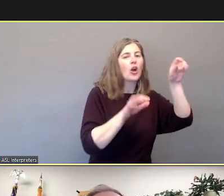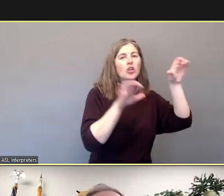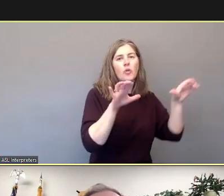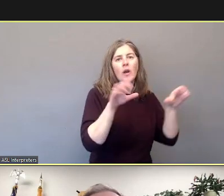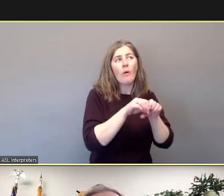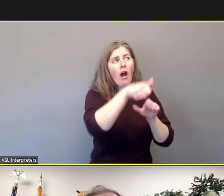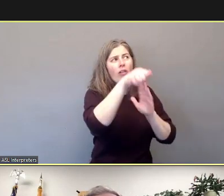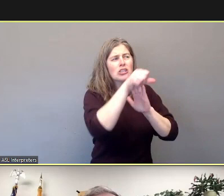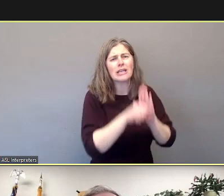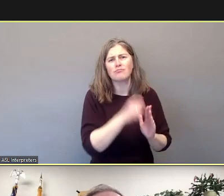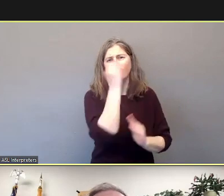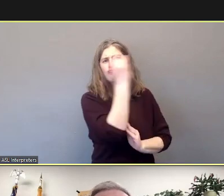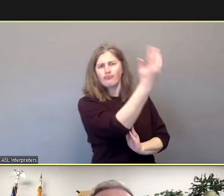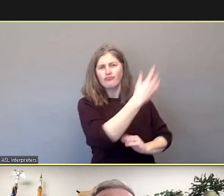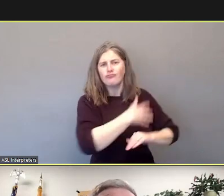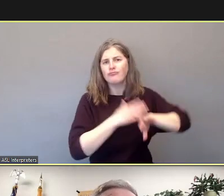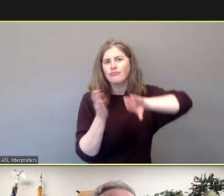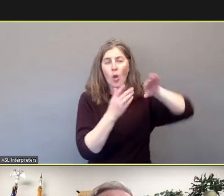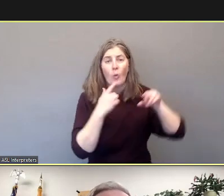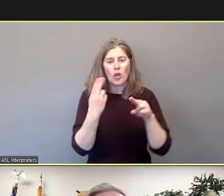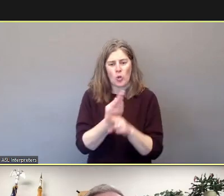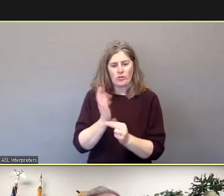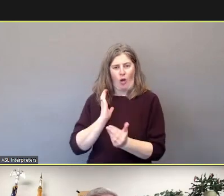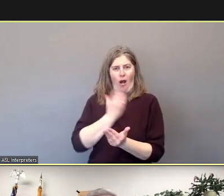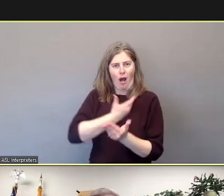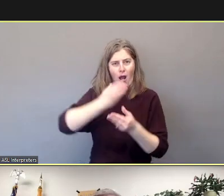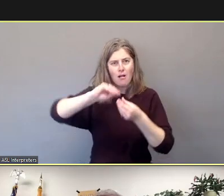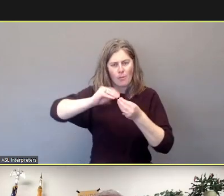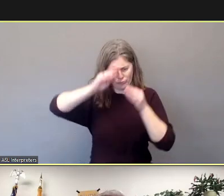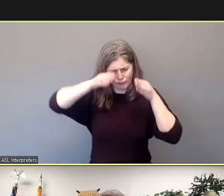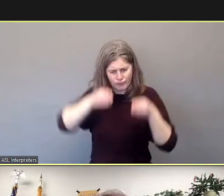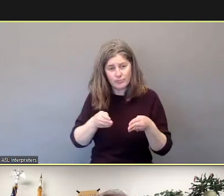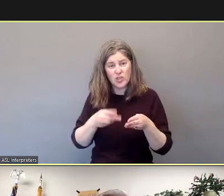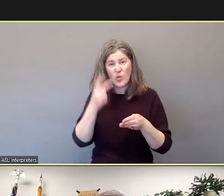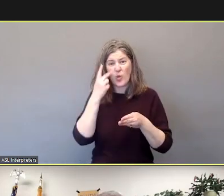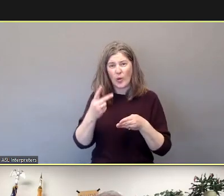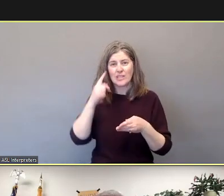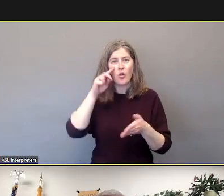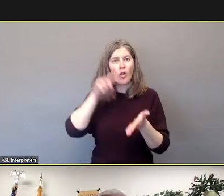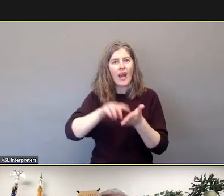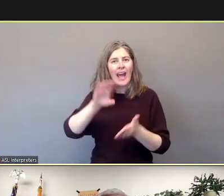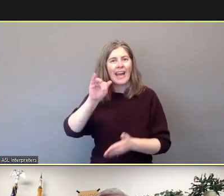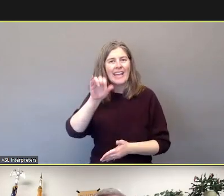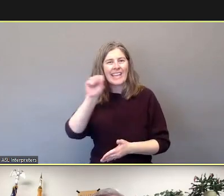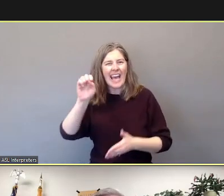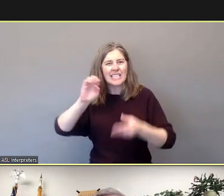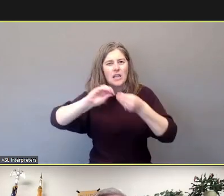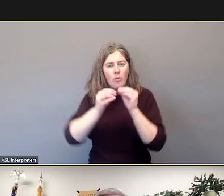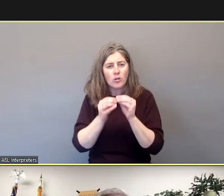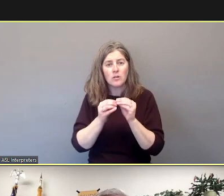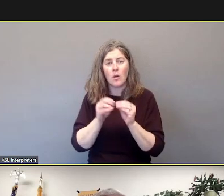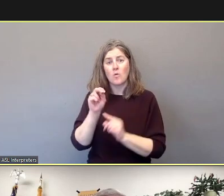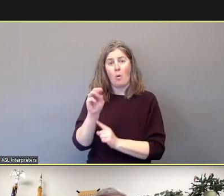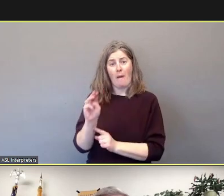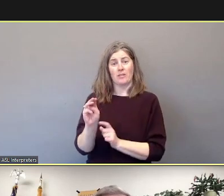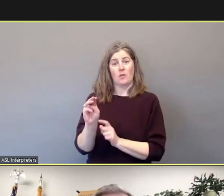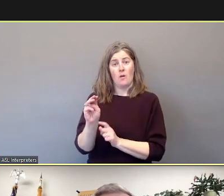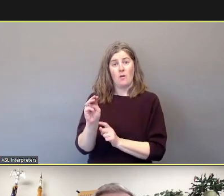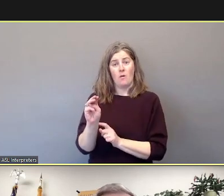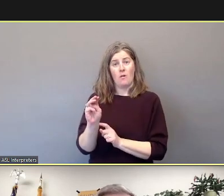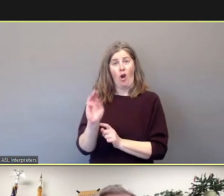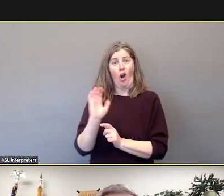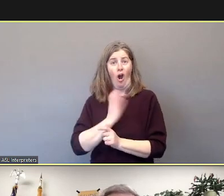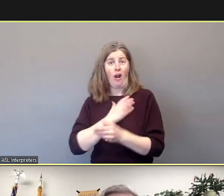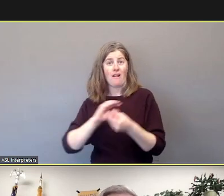other states. We use our own data. And you can just see, looking at case rates, New Mexico has nearly 3